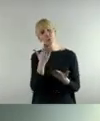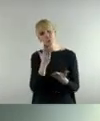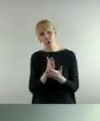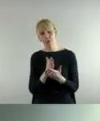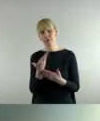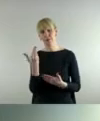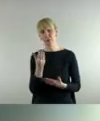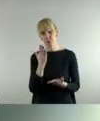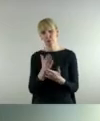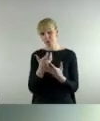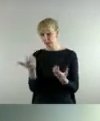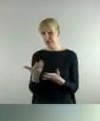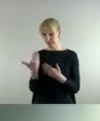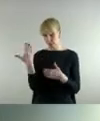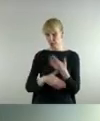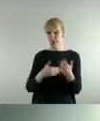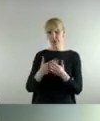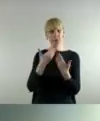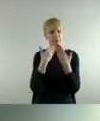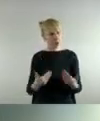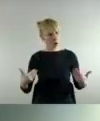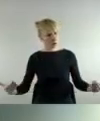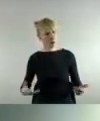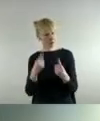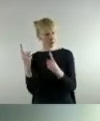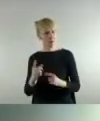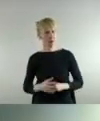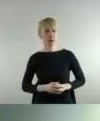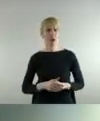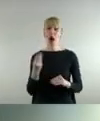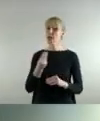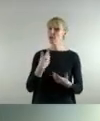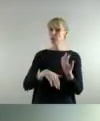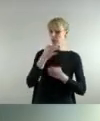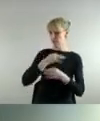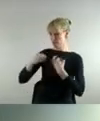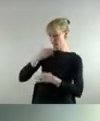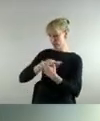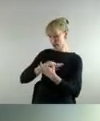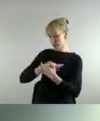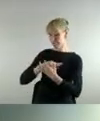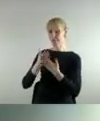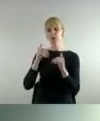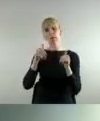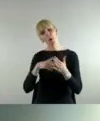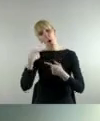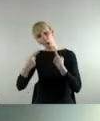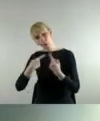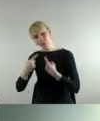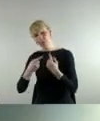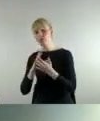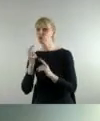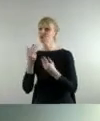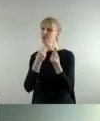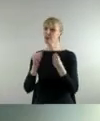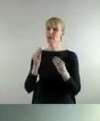for your attention. And if you have any more questions or would like me to share parts of my thesis with you, I'm